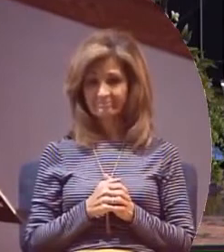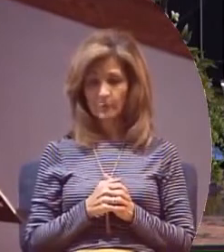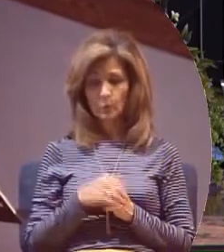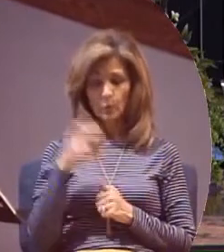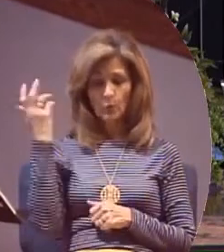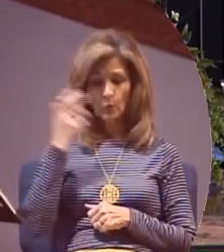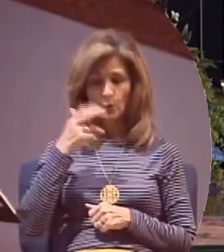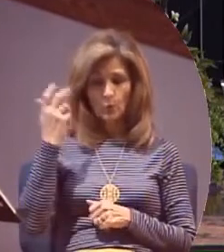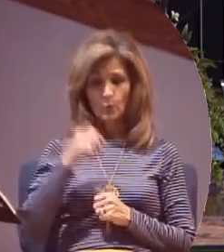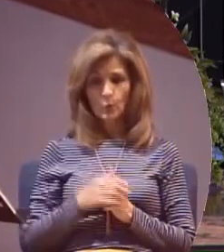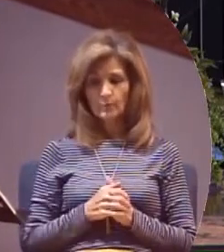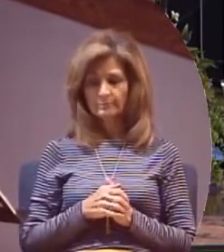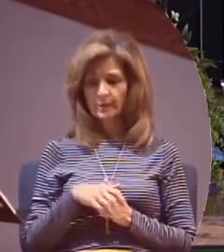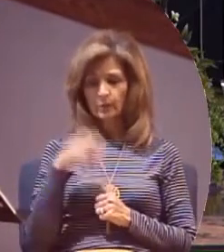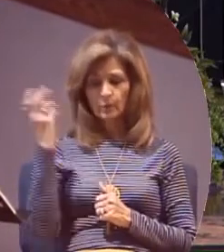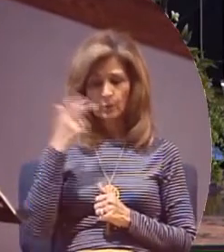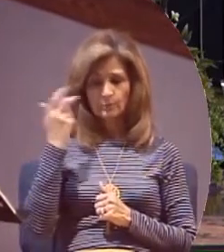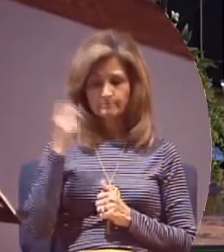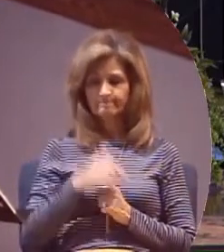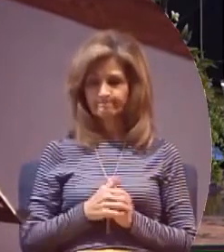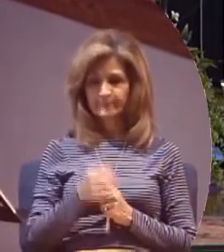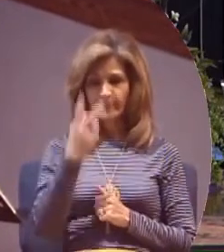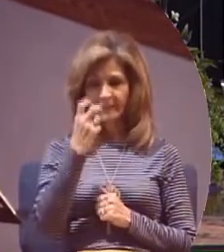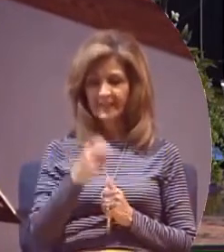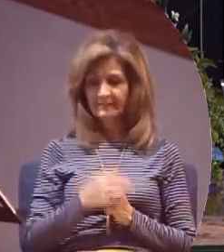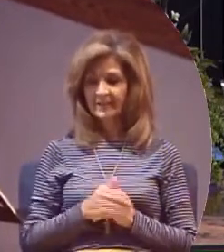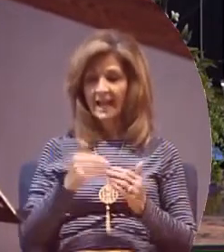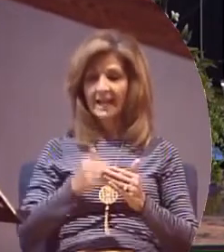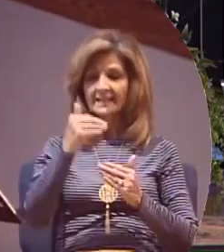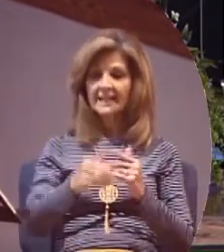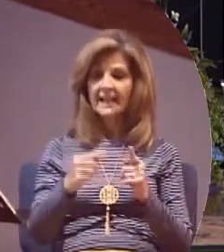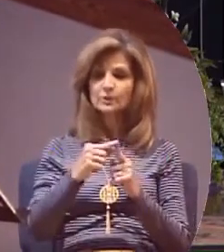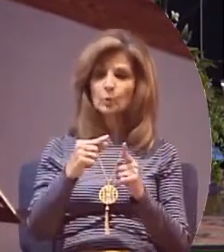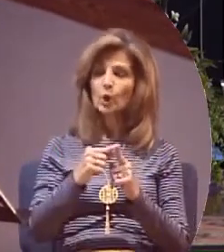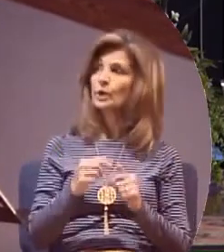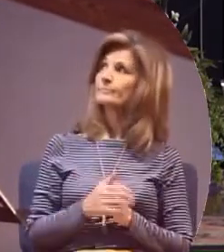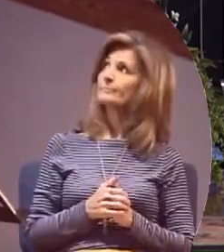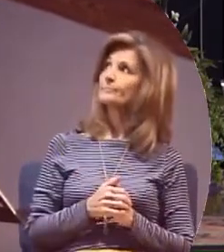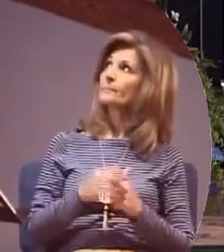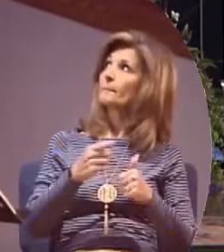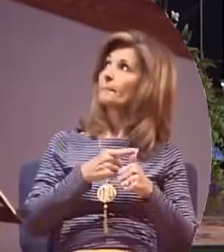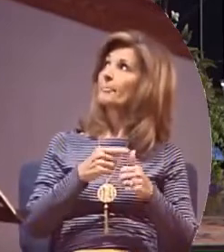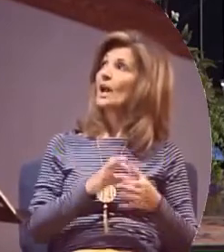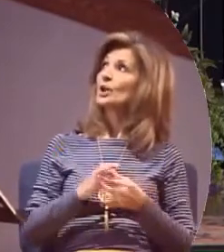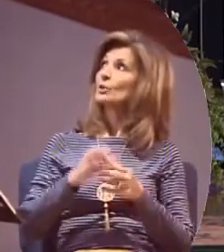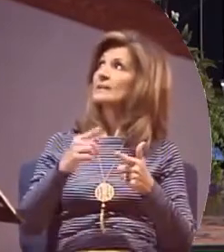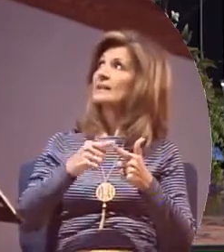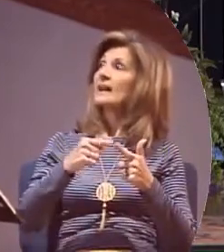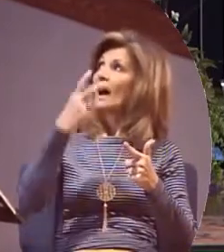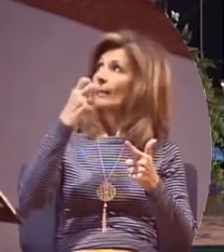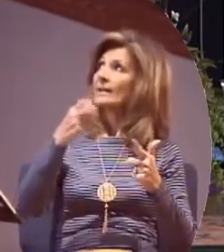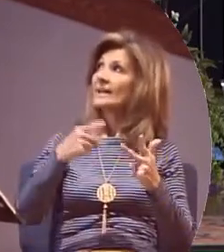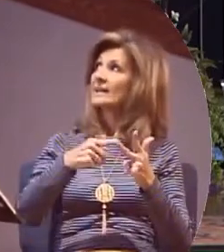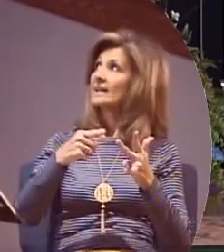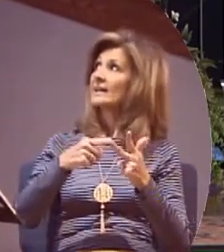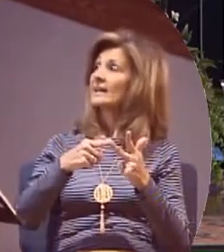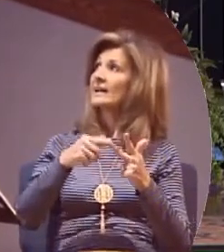Oh my, oh my. Unbelief. Next word. Unity, unbelief. What about this one?